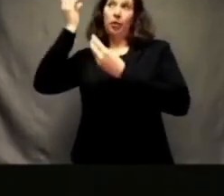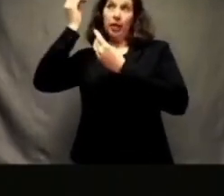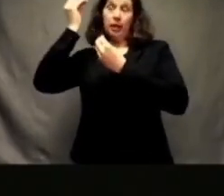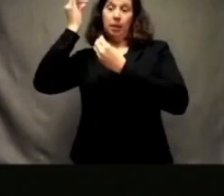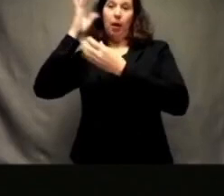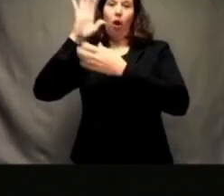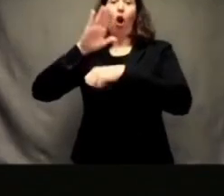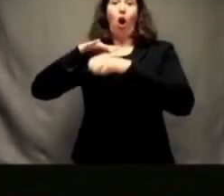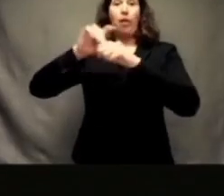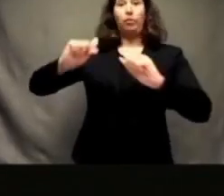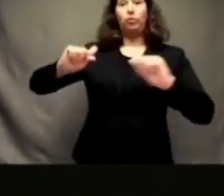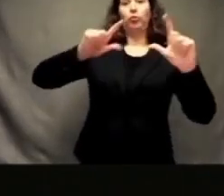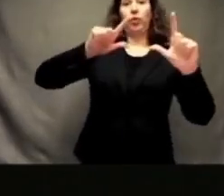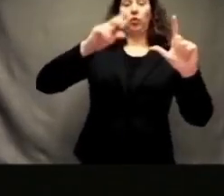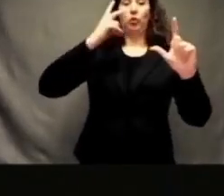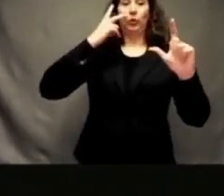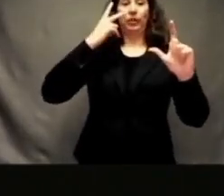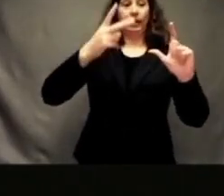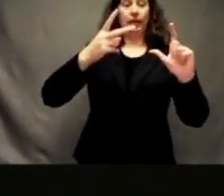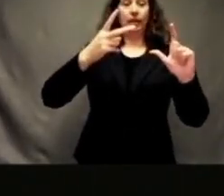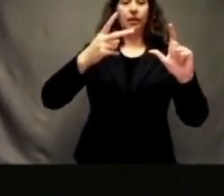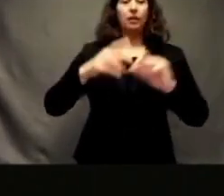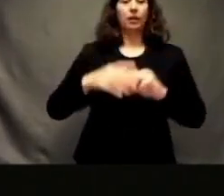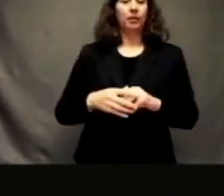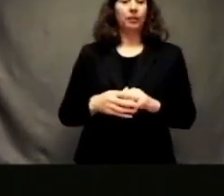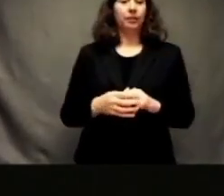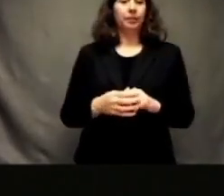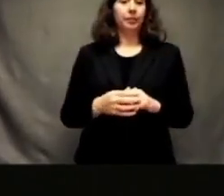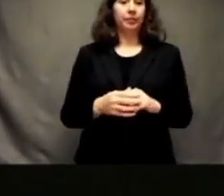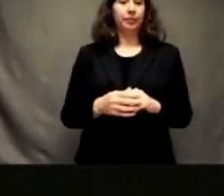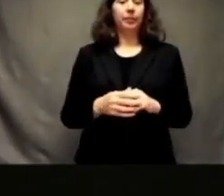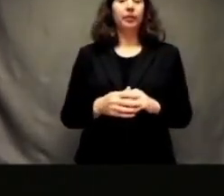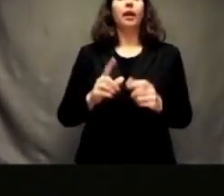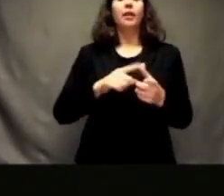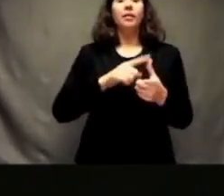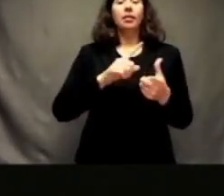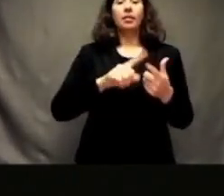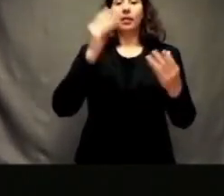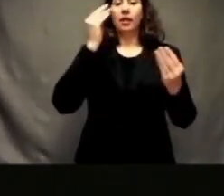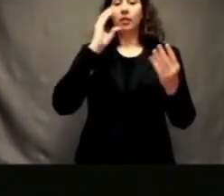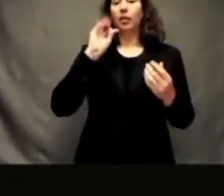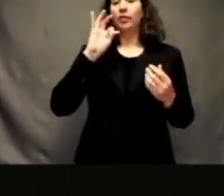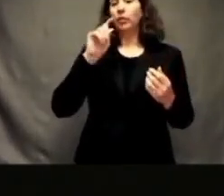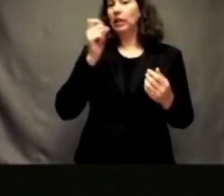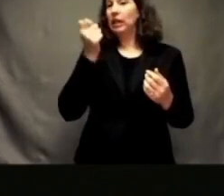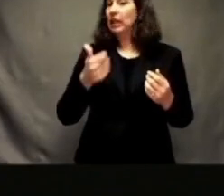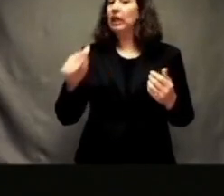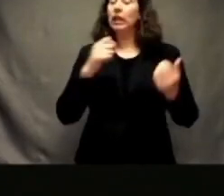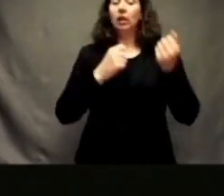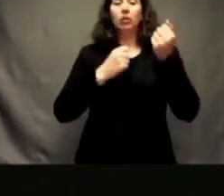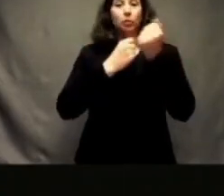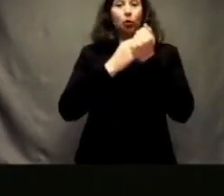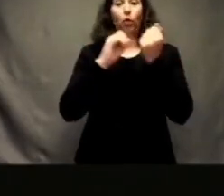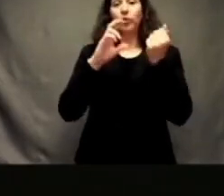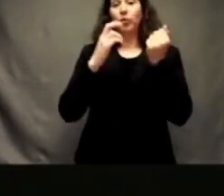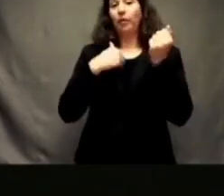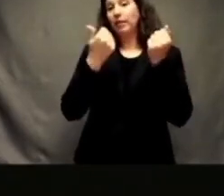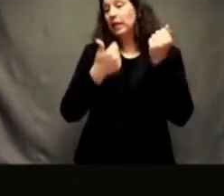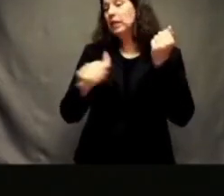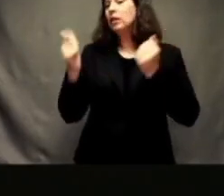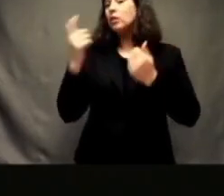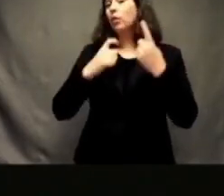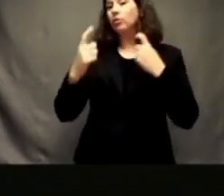on our screen here so you can see them. And let us know if you need any support or if you have any